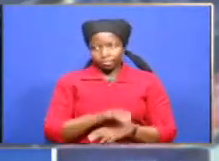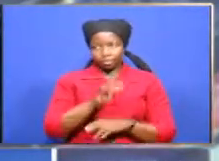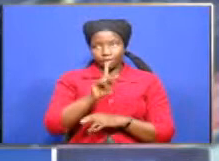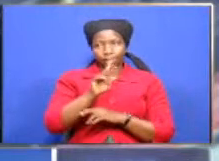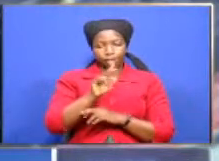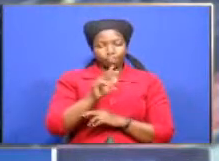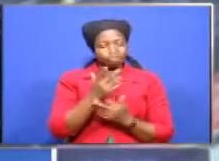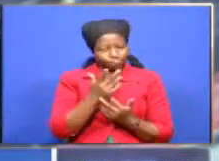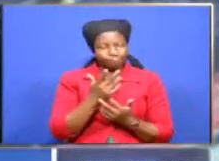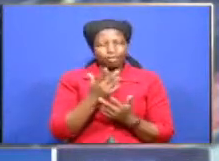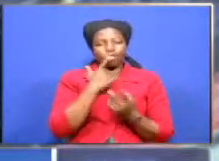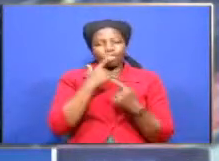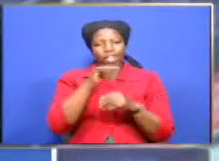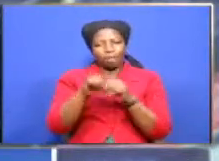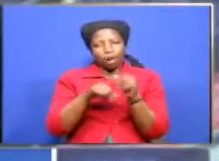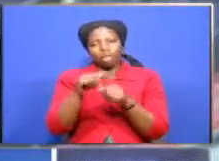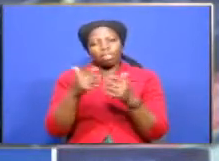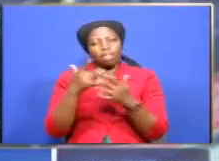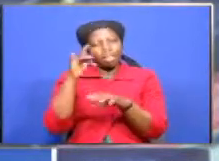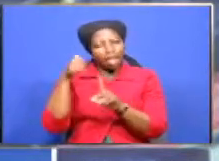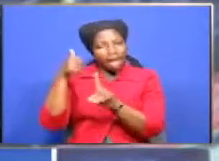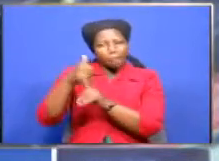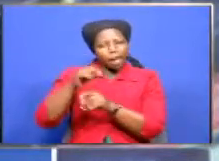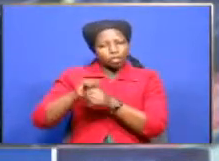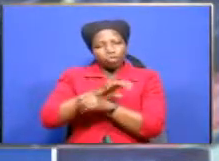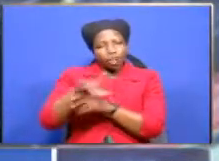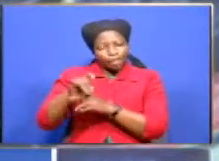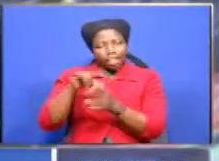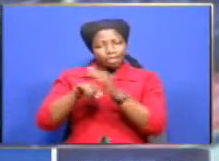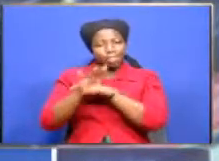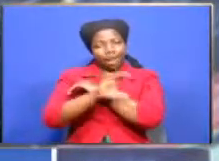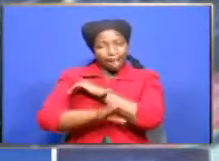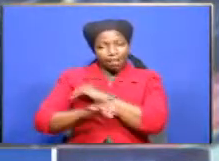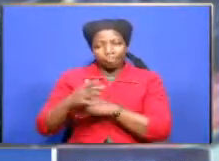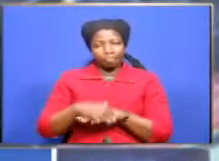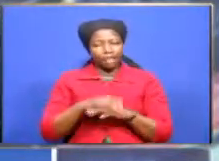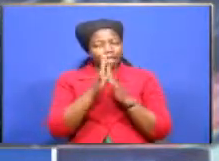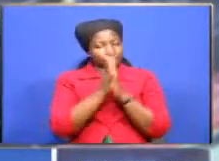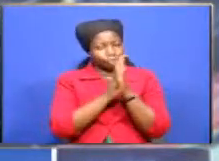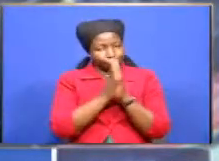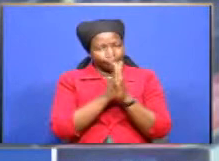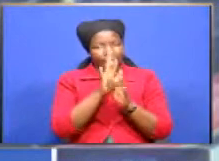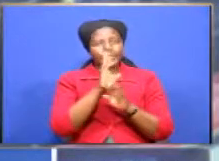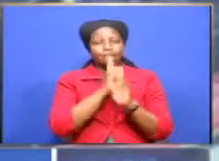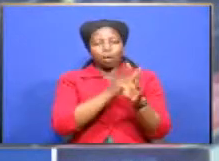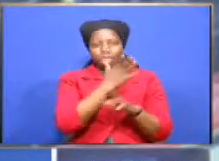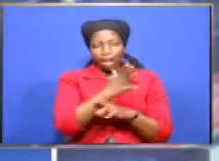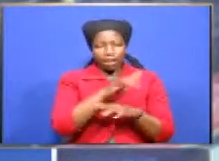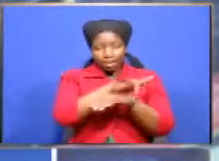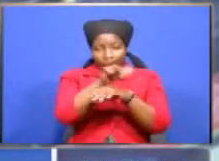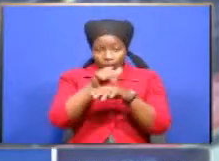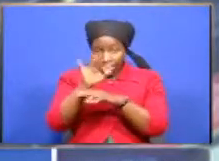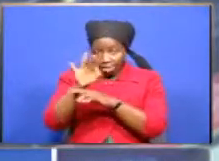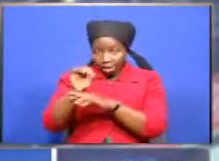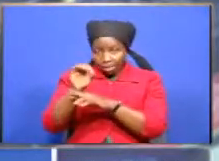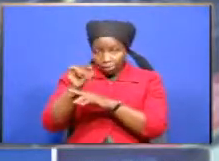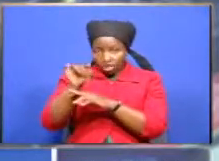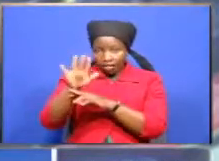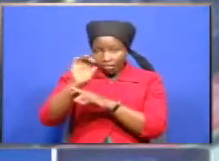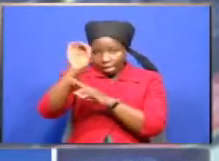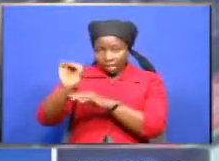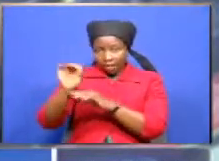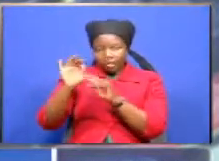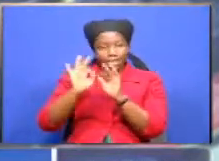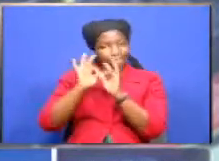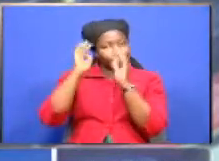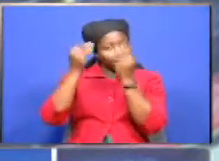impact of the COVID-19 pandemic in the country. Interesting report there. Nationally, 30.5% of households